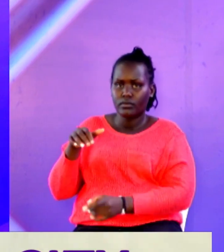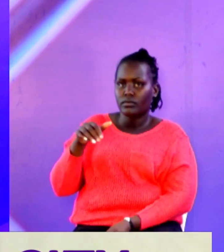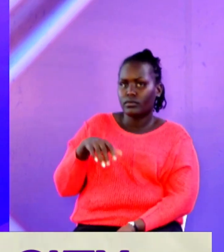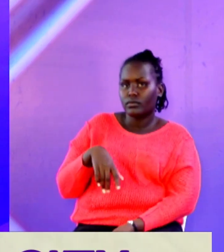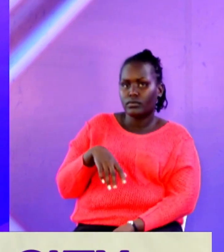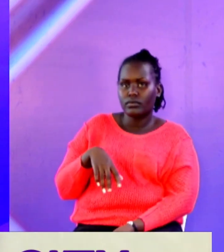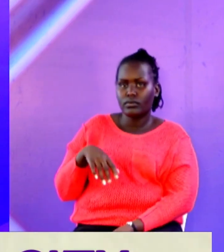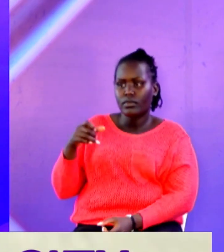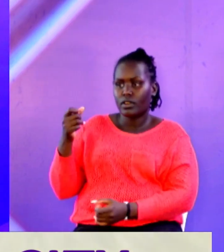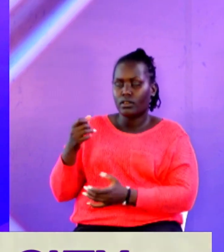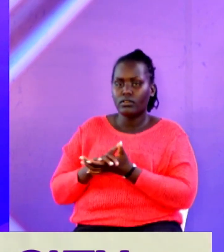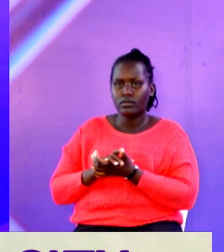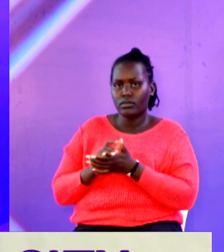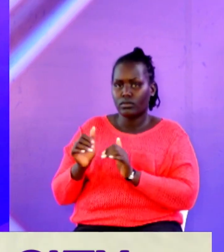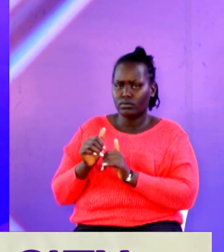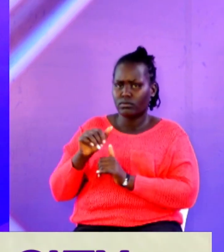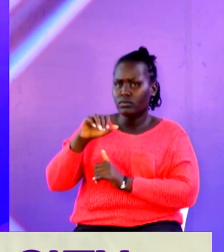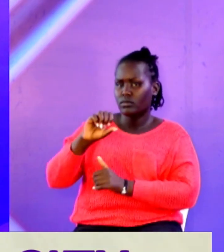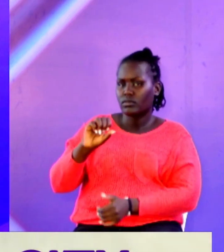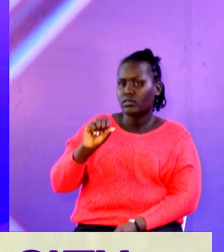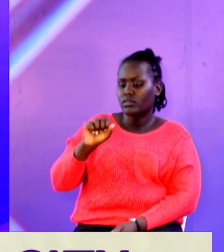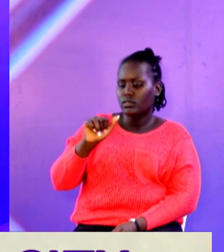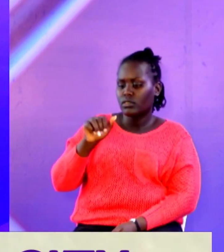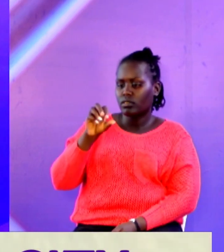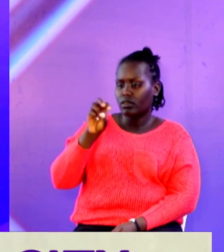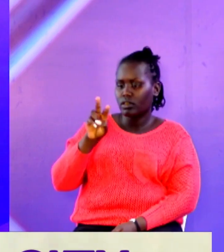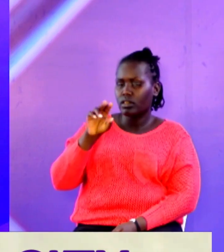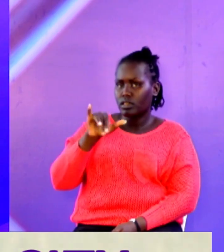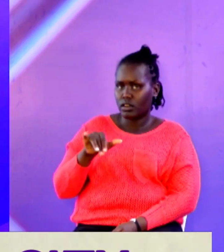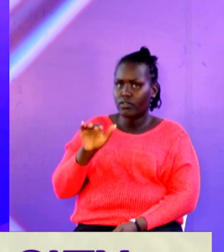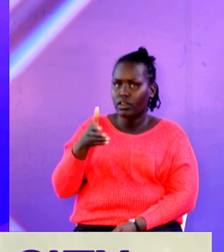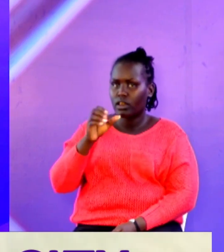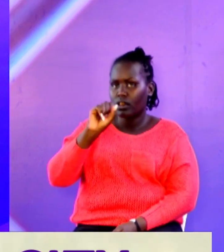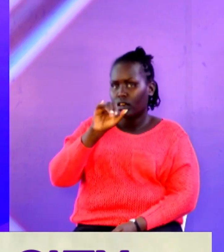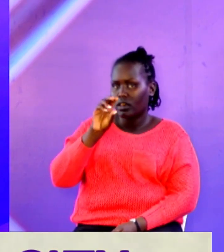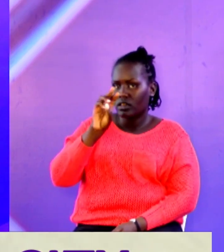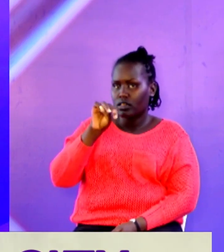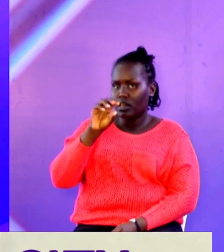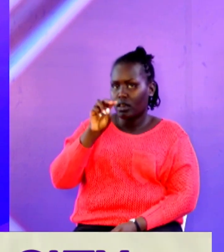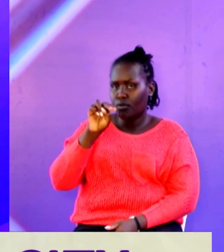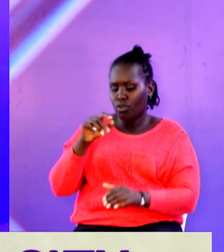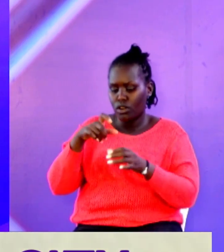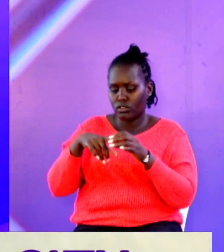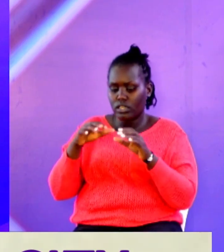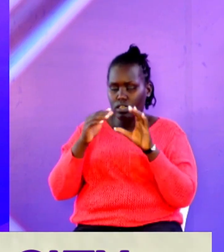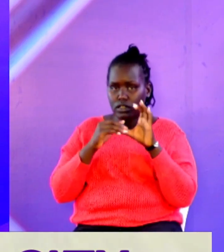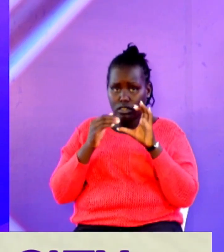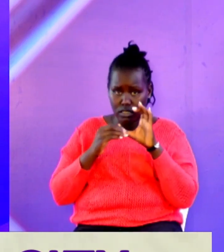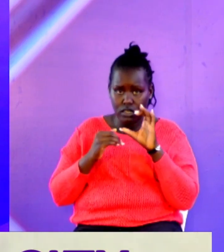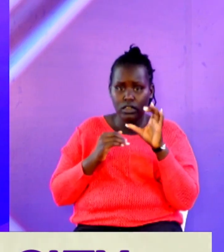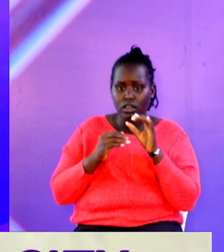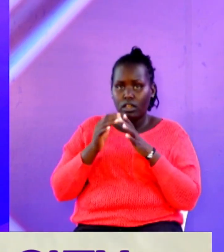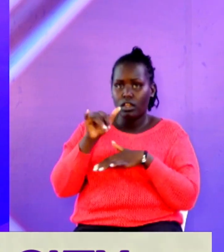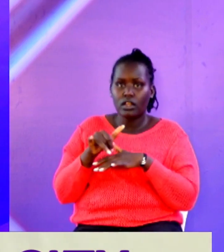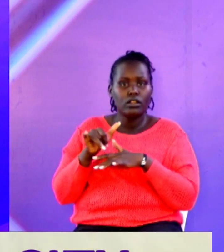Leipzig star, that is Xavi Simons, is joining Chelsea. Here the deal has been agreed. It is just